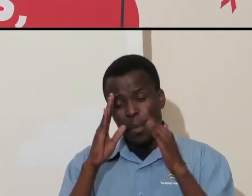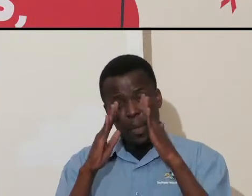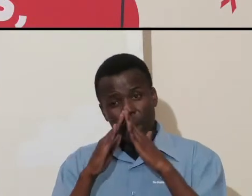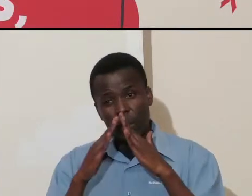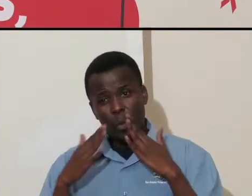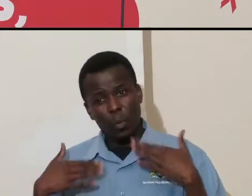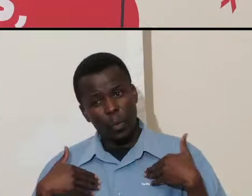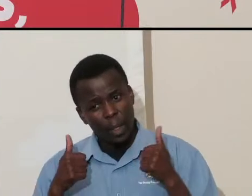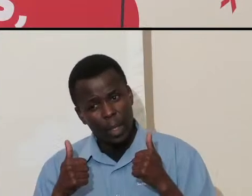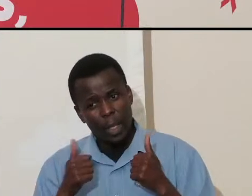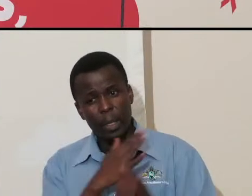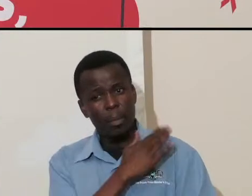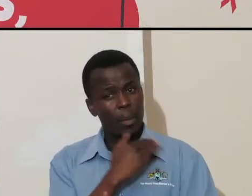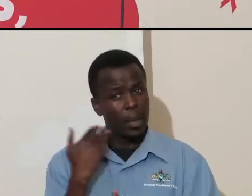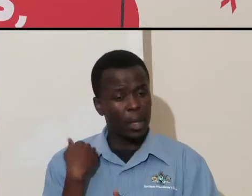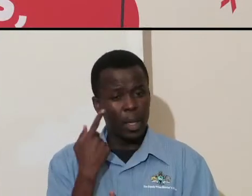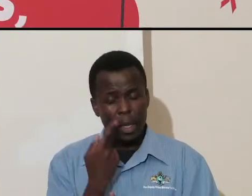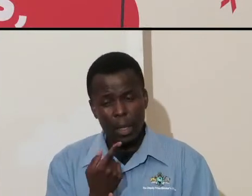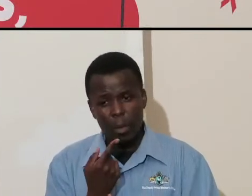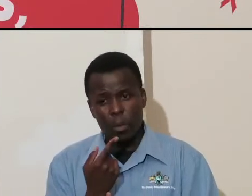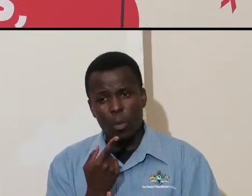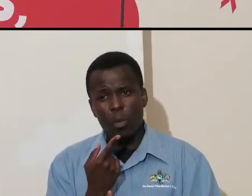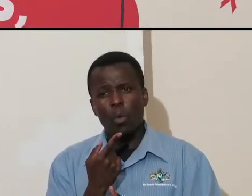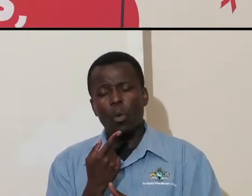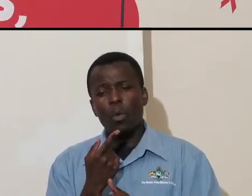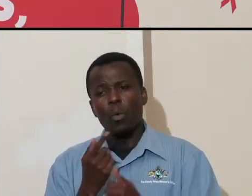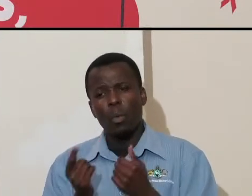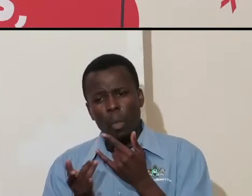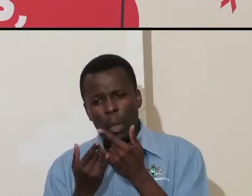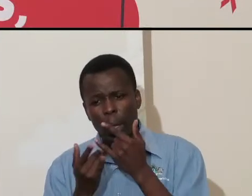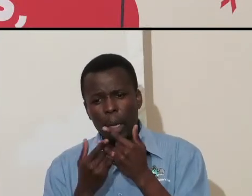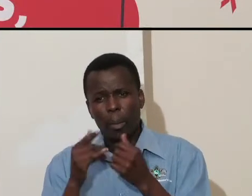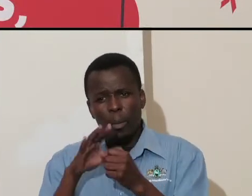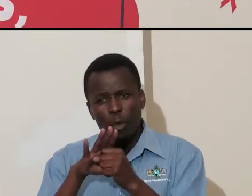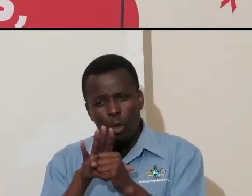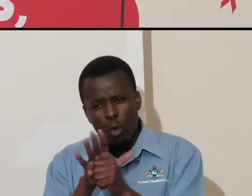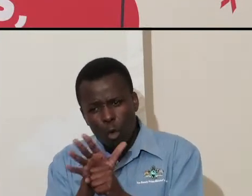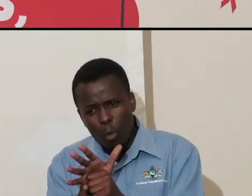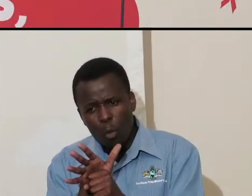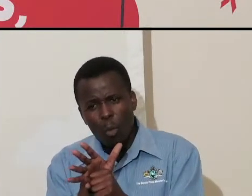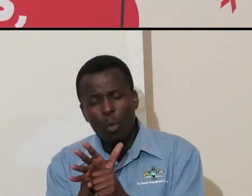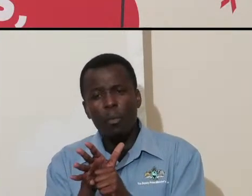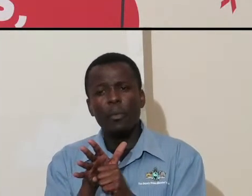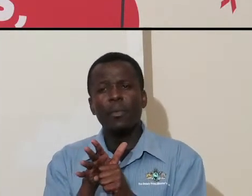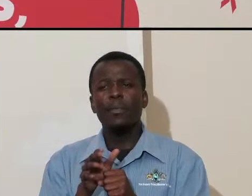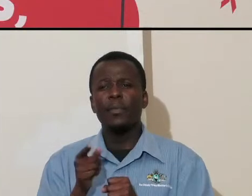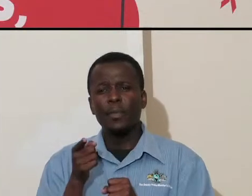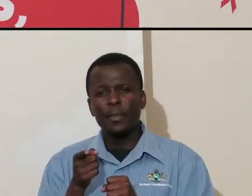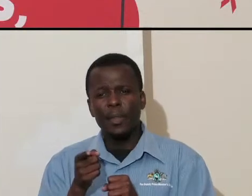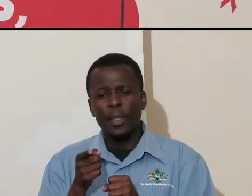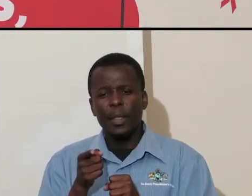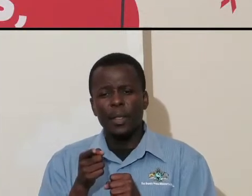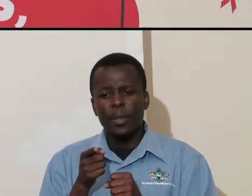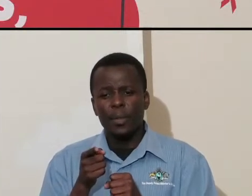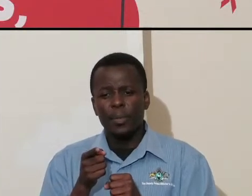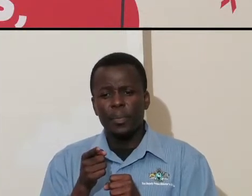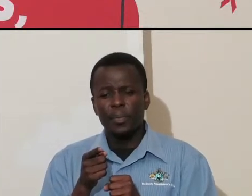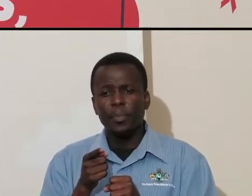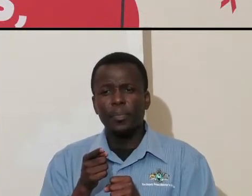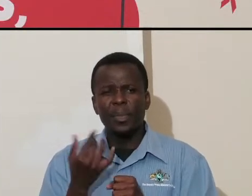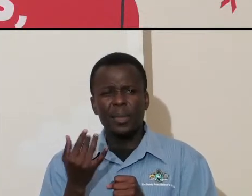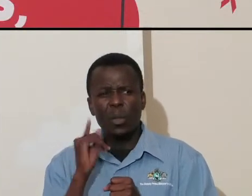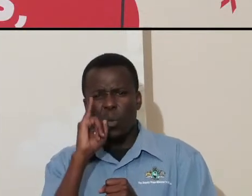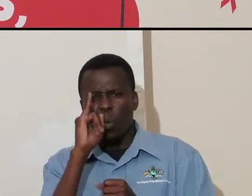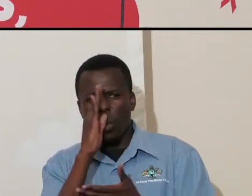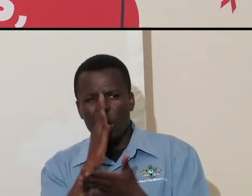to COVID-19 in the past 1.5 years, if not, is it 15, 16 months now?